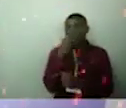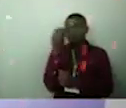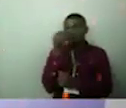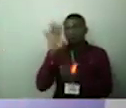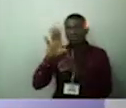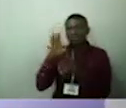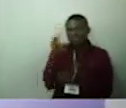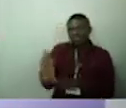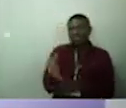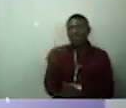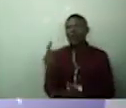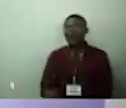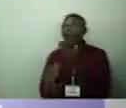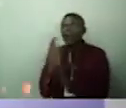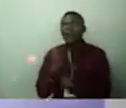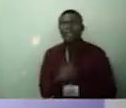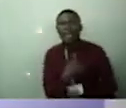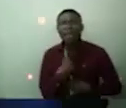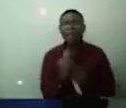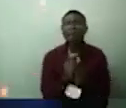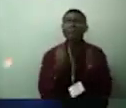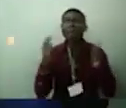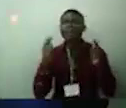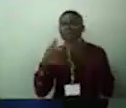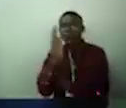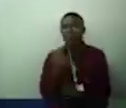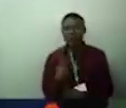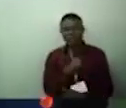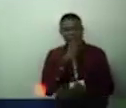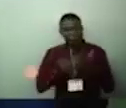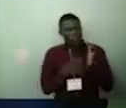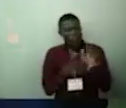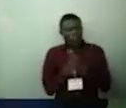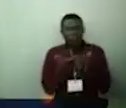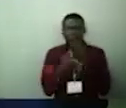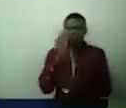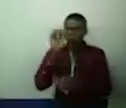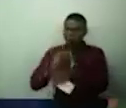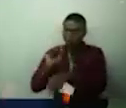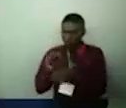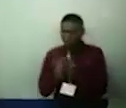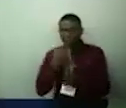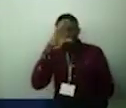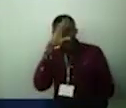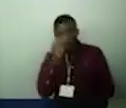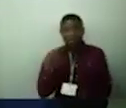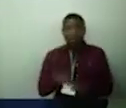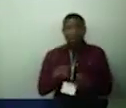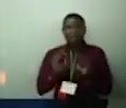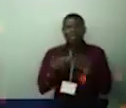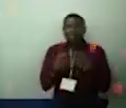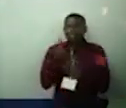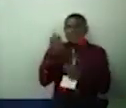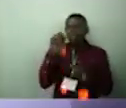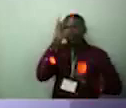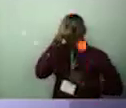city. What a God! You read the Bible and God is constantly working with men. He could have done it all